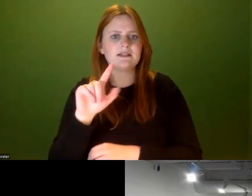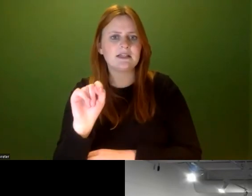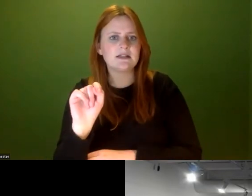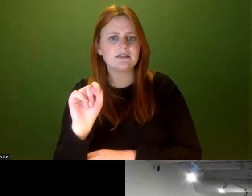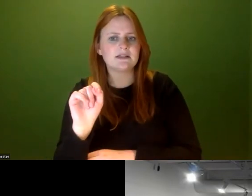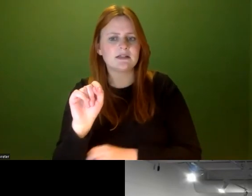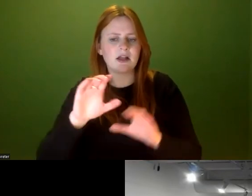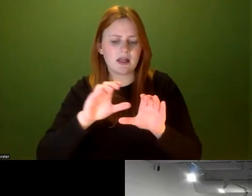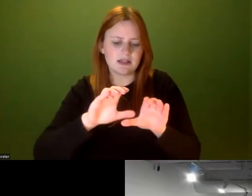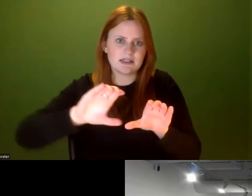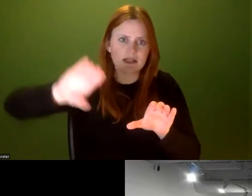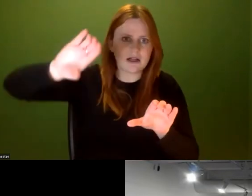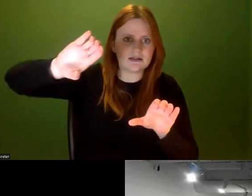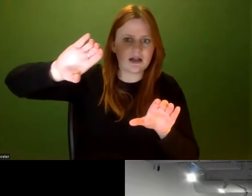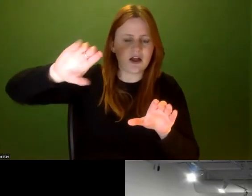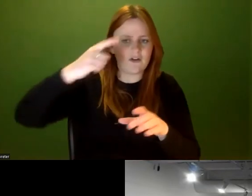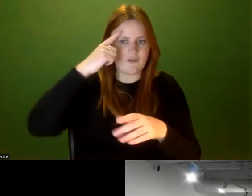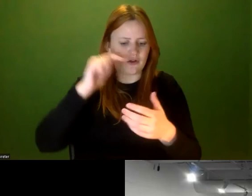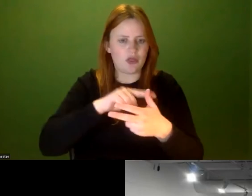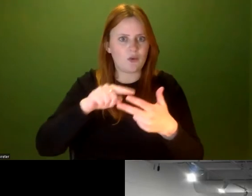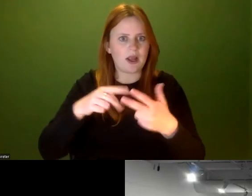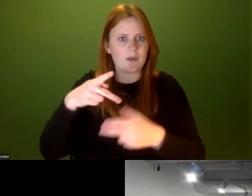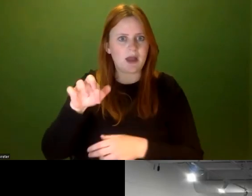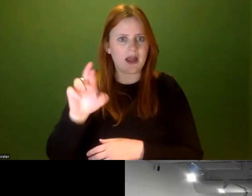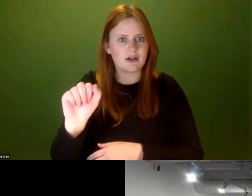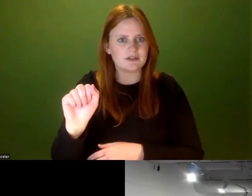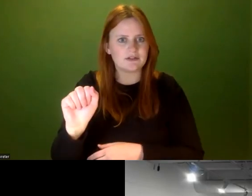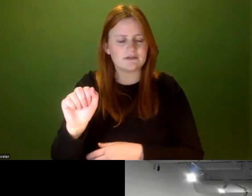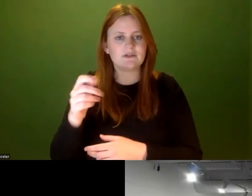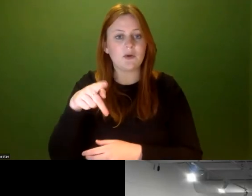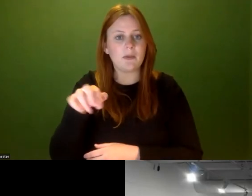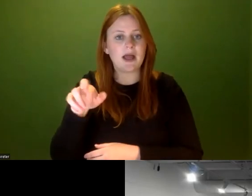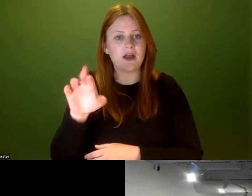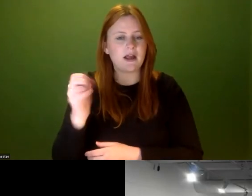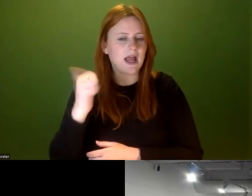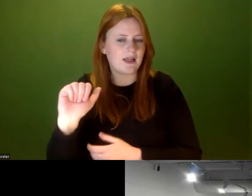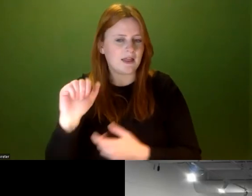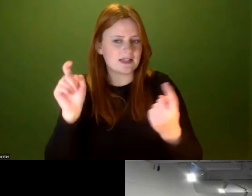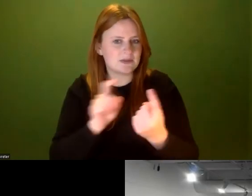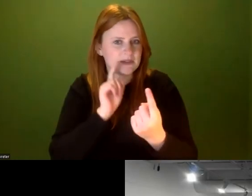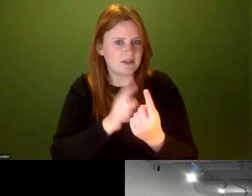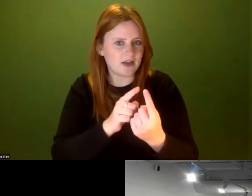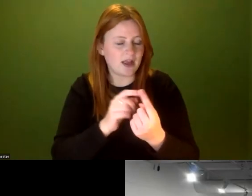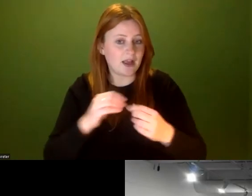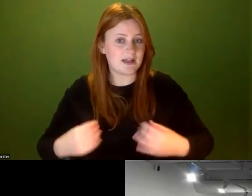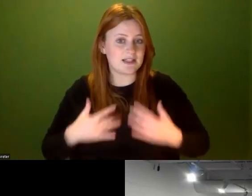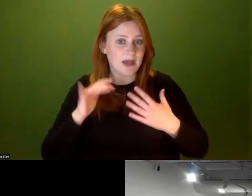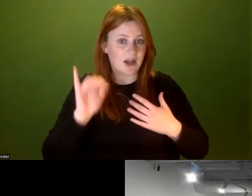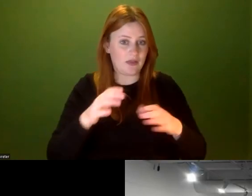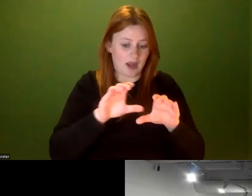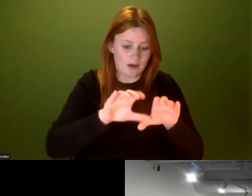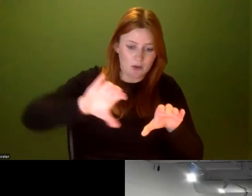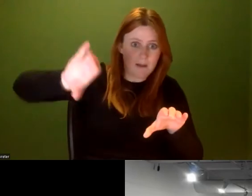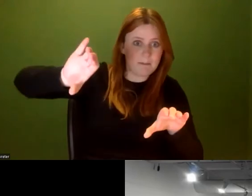three pyres. Anything specific that inspired that gesture of form?" Ah, that's something that I also have wondered as